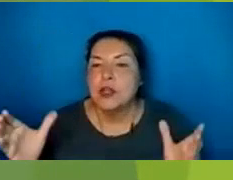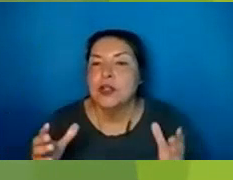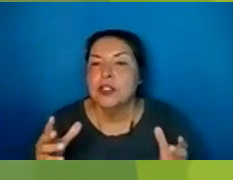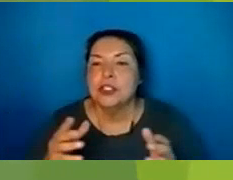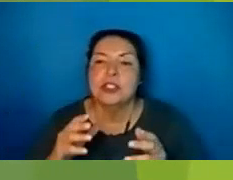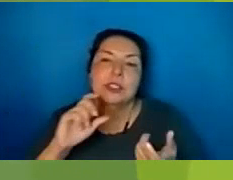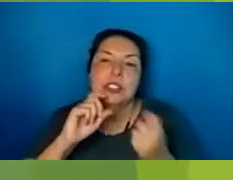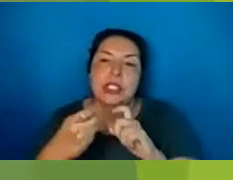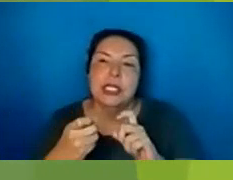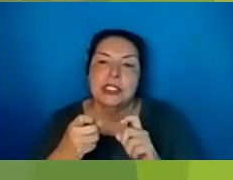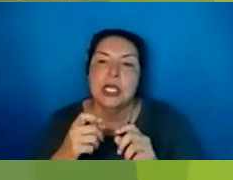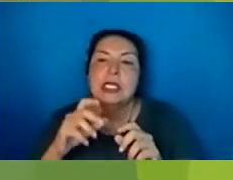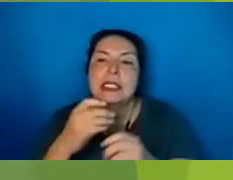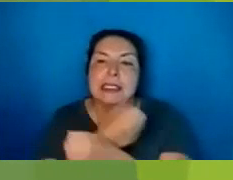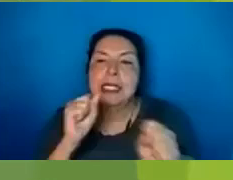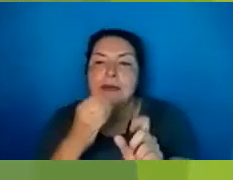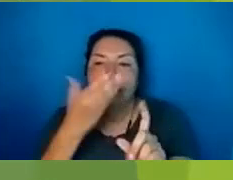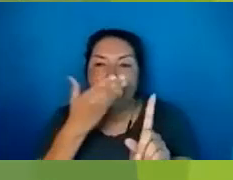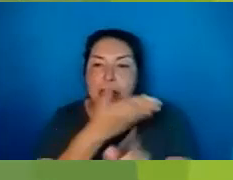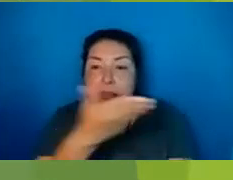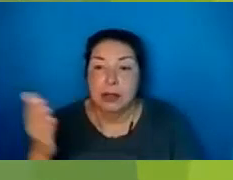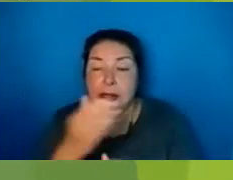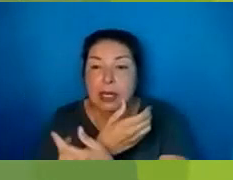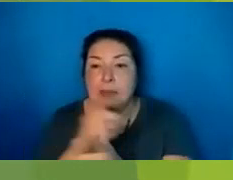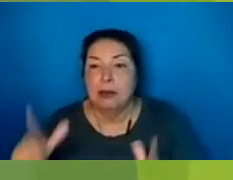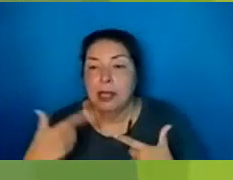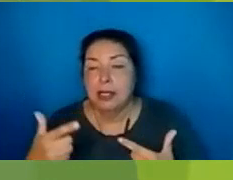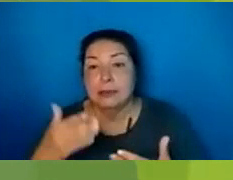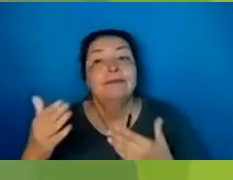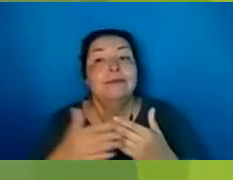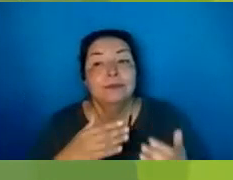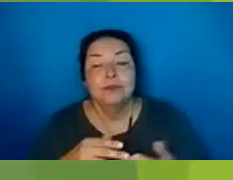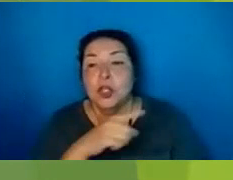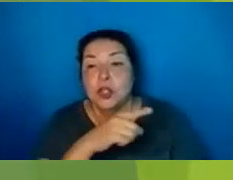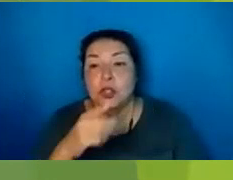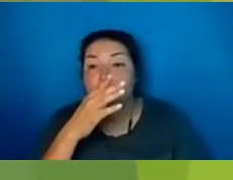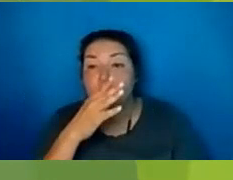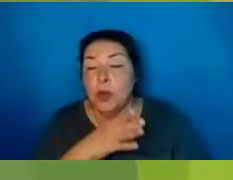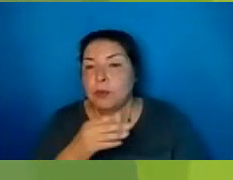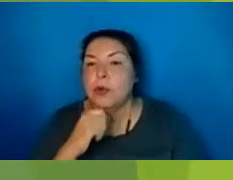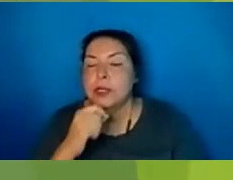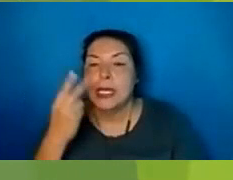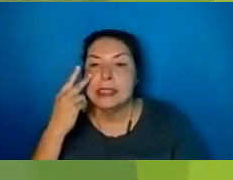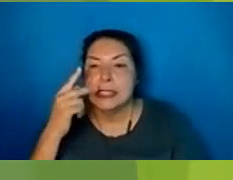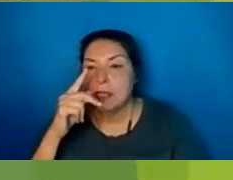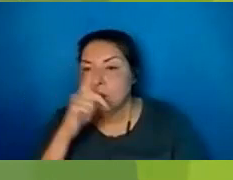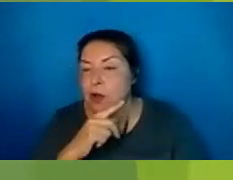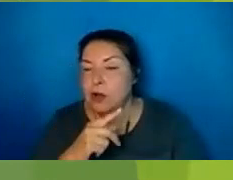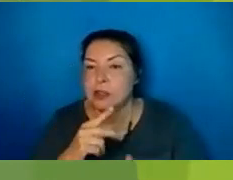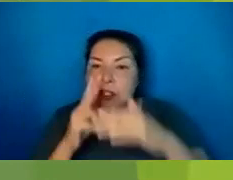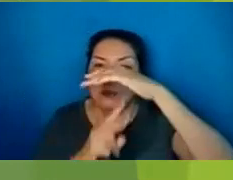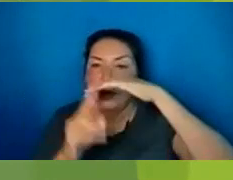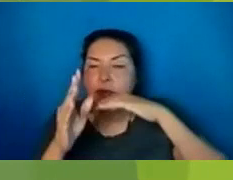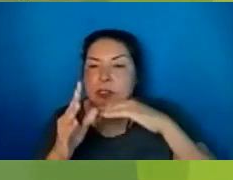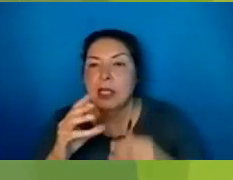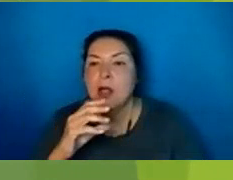his life. Therefore, you women will no longer see false visions or practice divination, and I will deliver